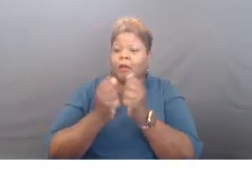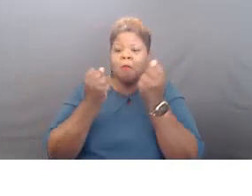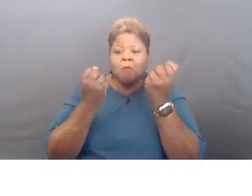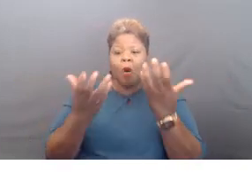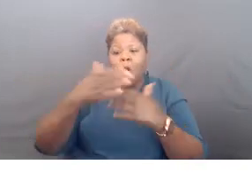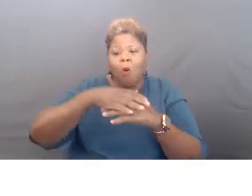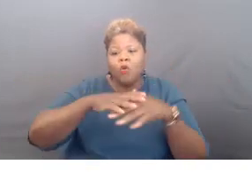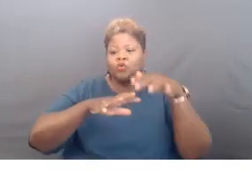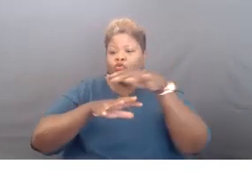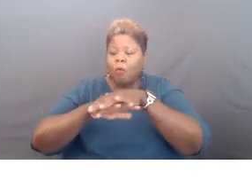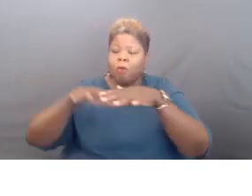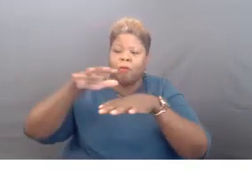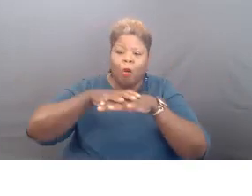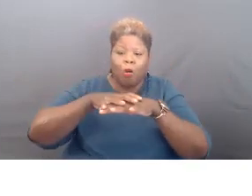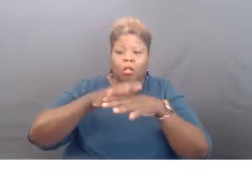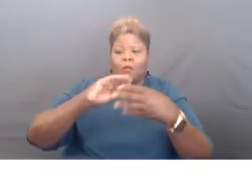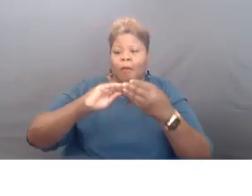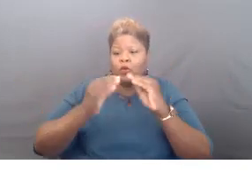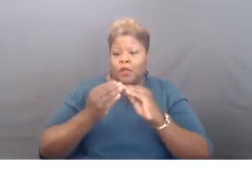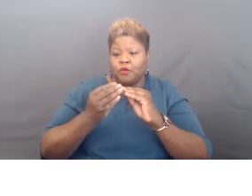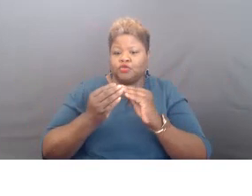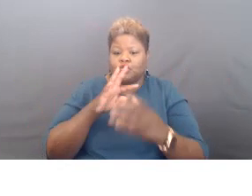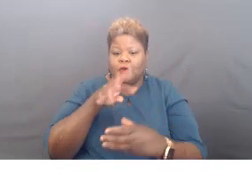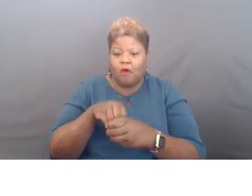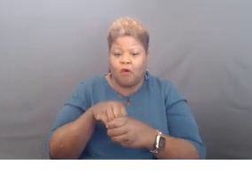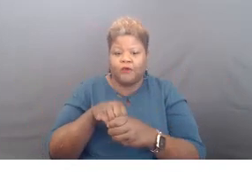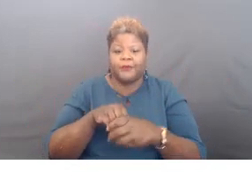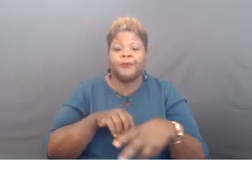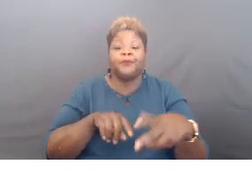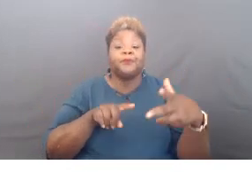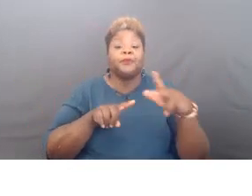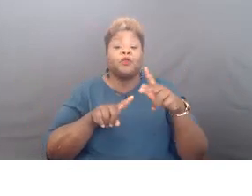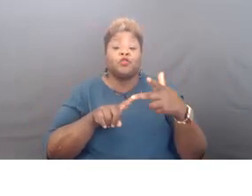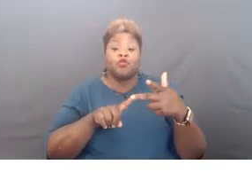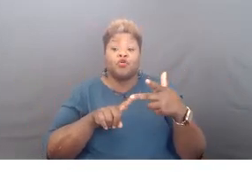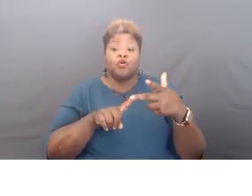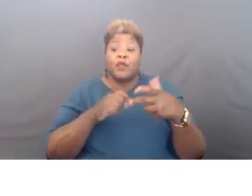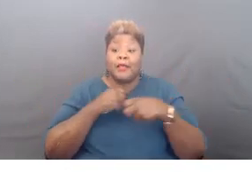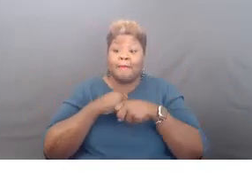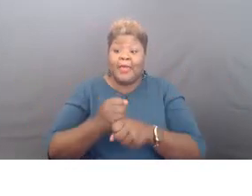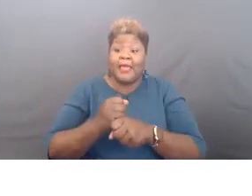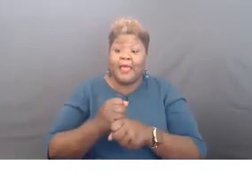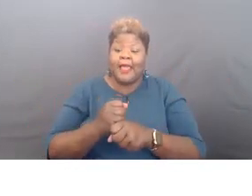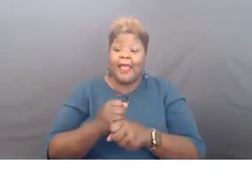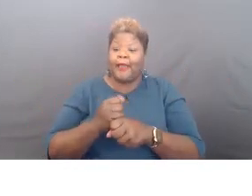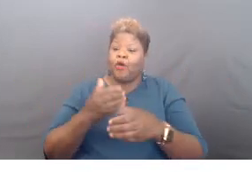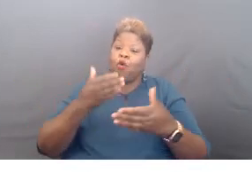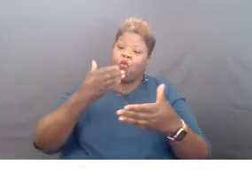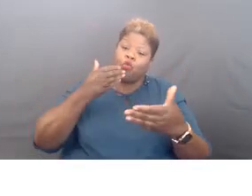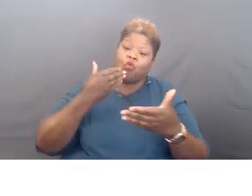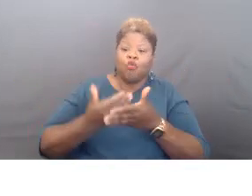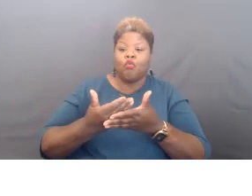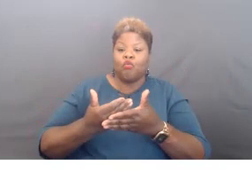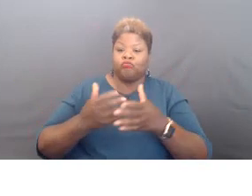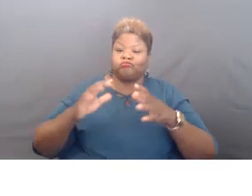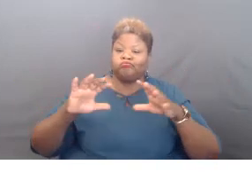multiple populations involved. In creating a robust social media arm, going